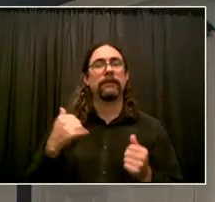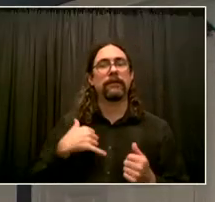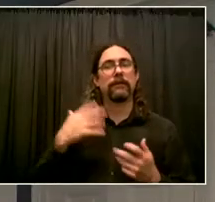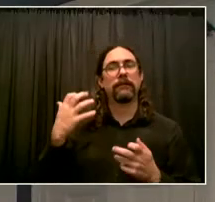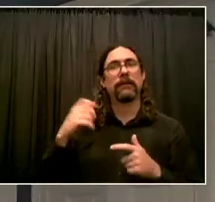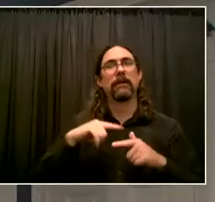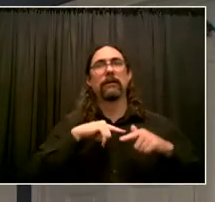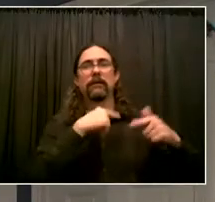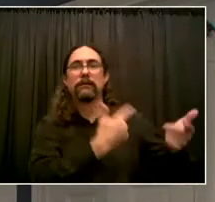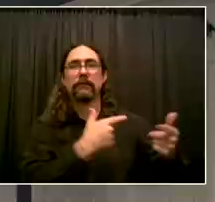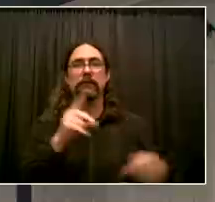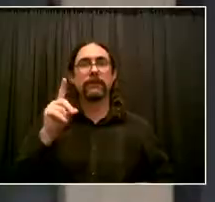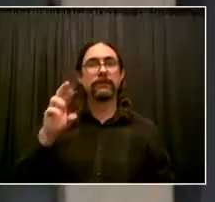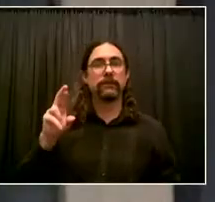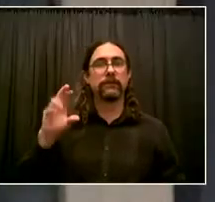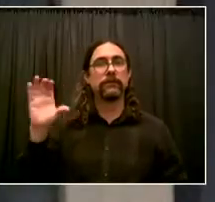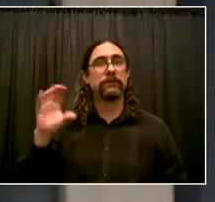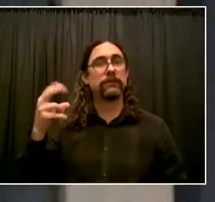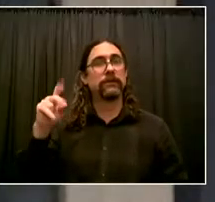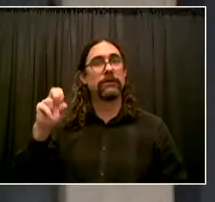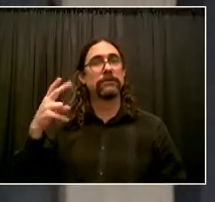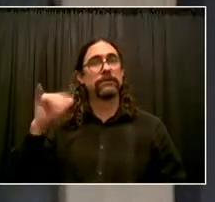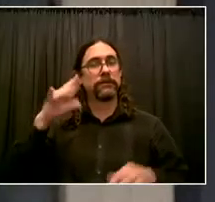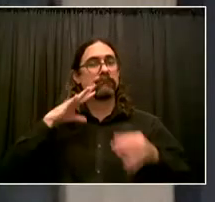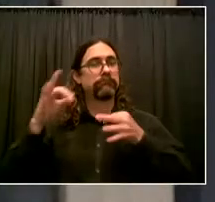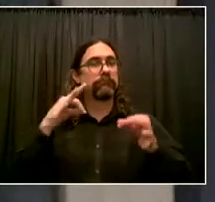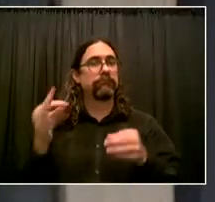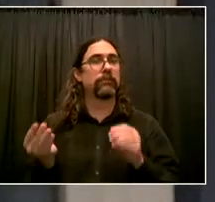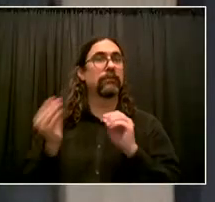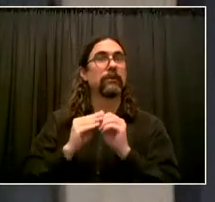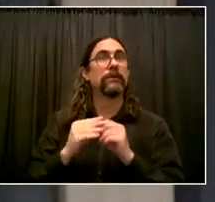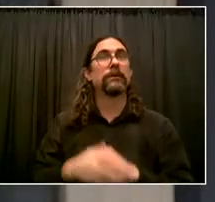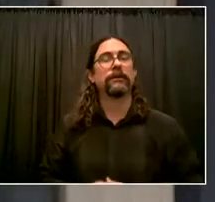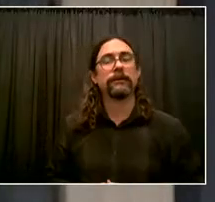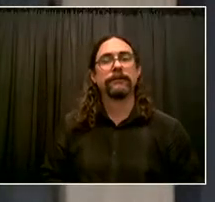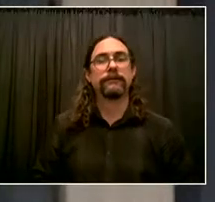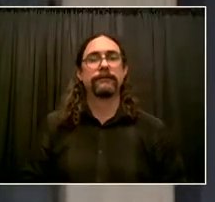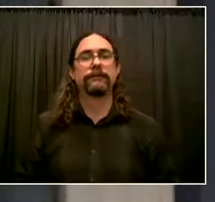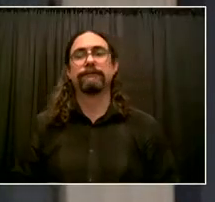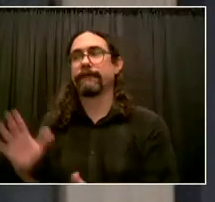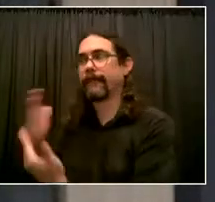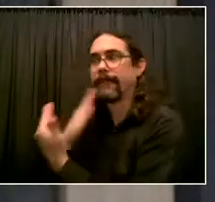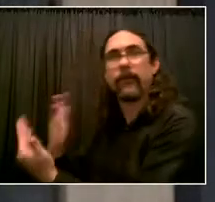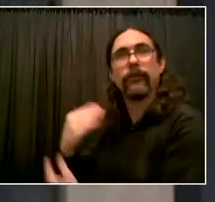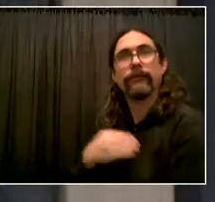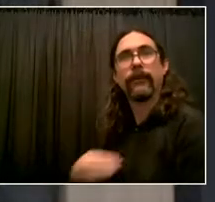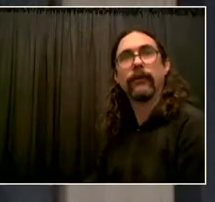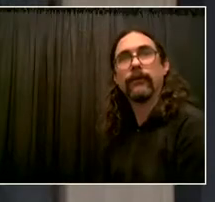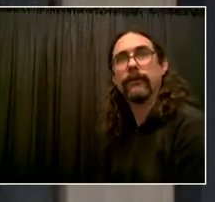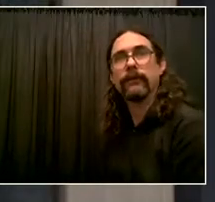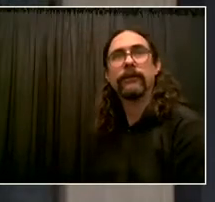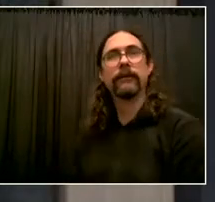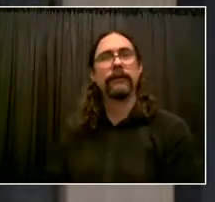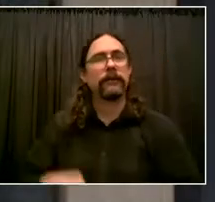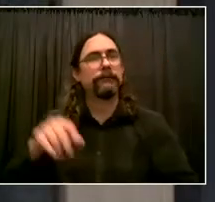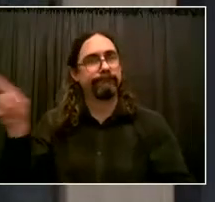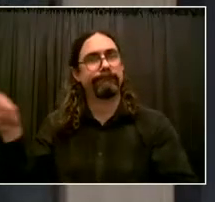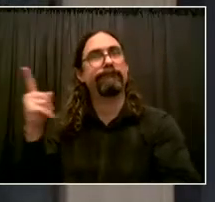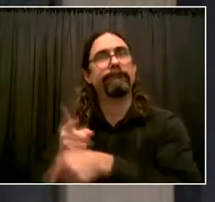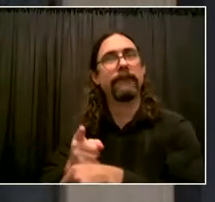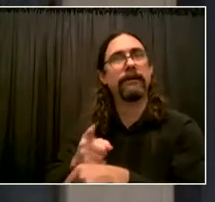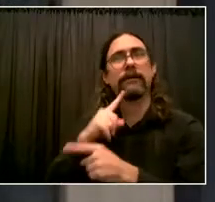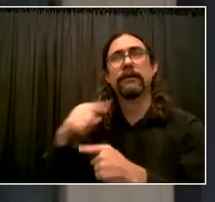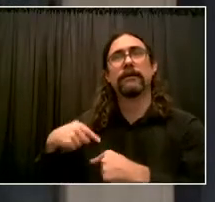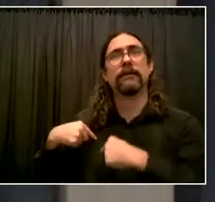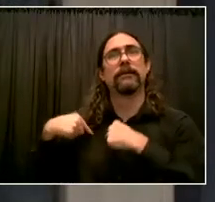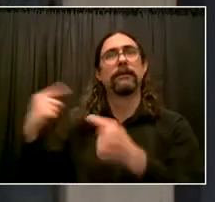Mr. Mayor. Throughout the pandemic, we've been here to give New Yorkers the latest scientific developments regarding COVID-19 so that we